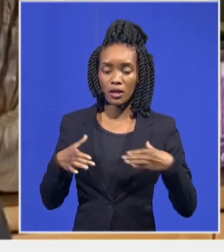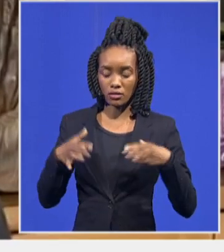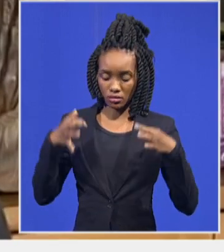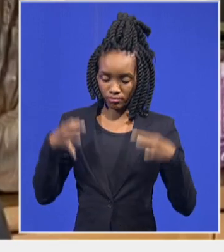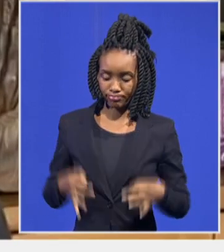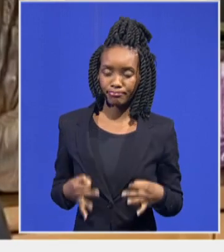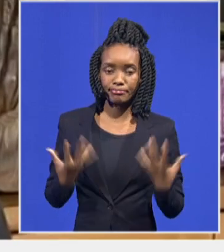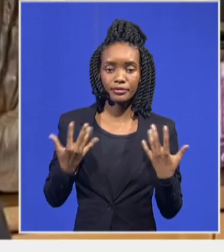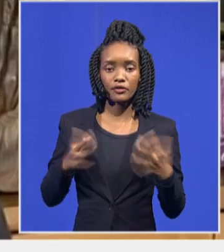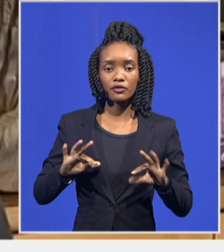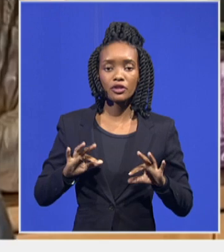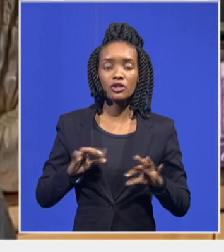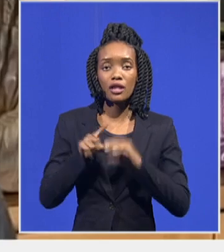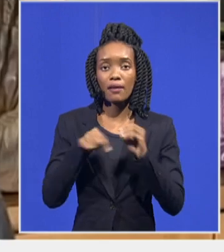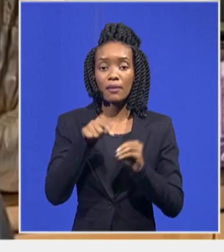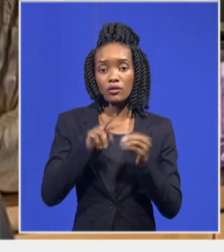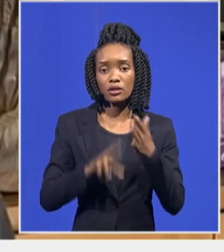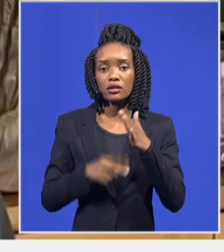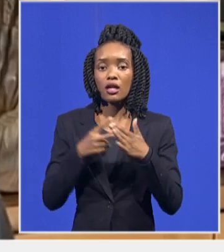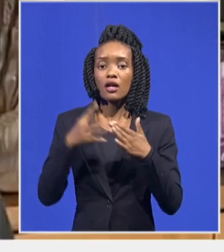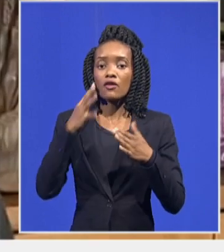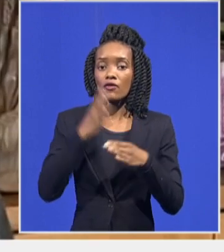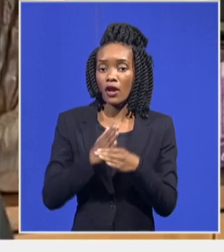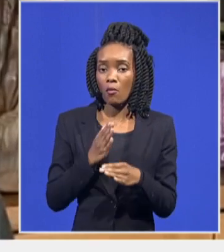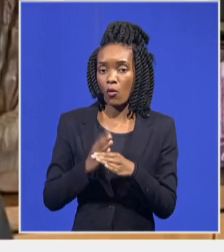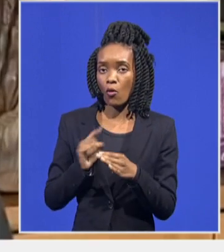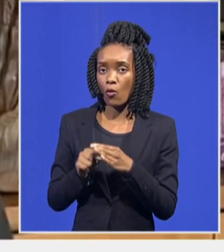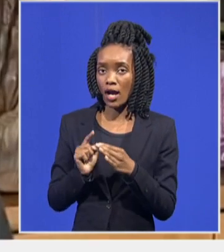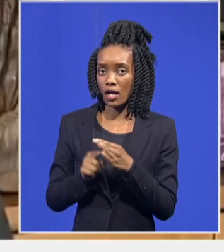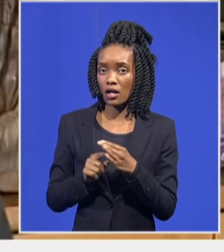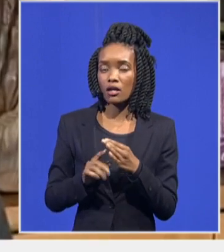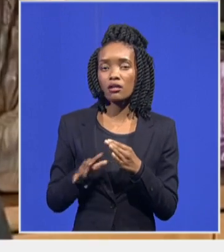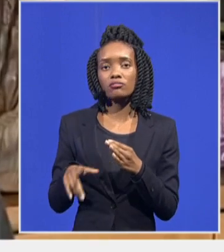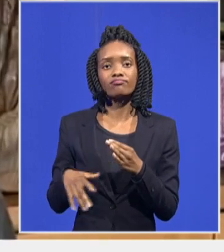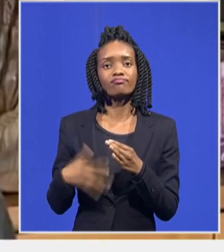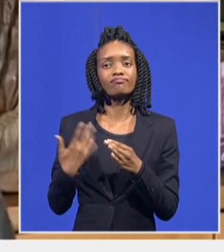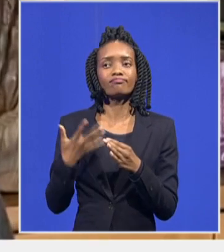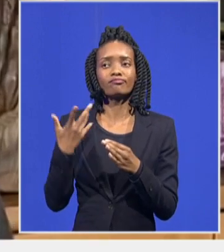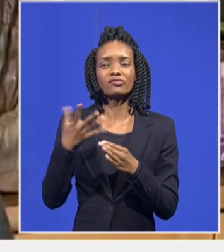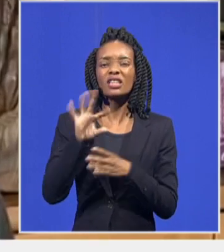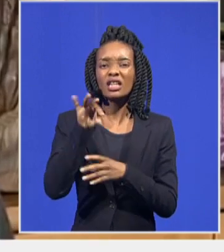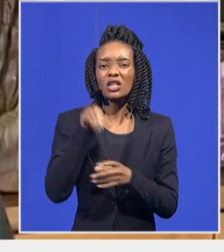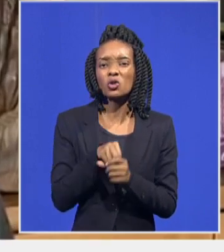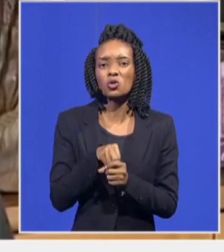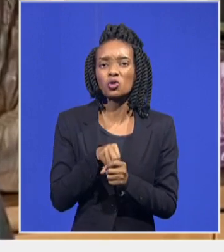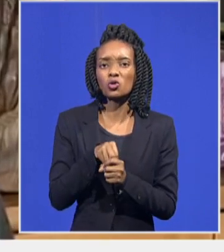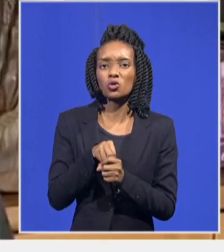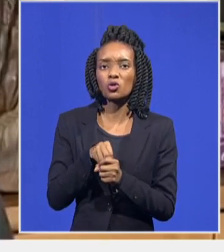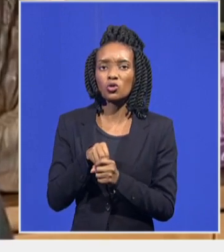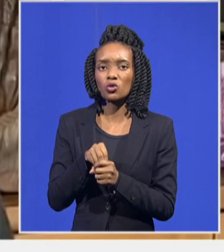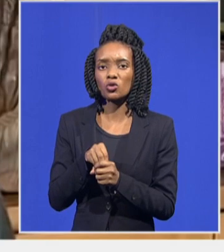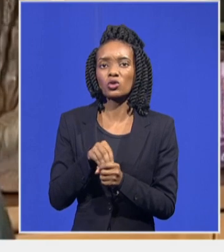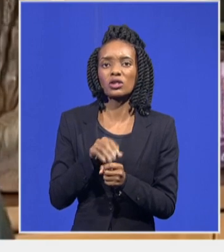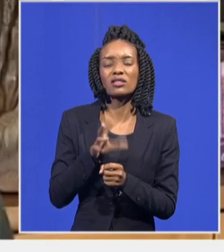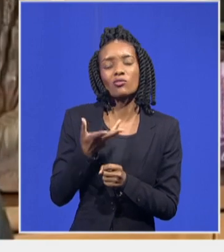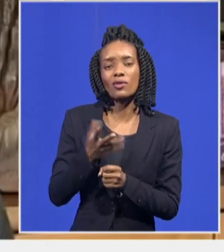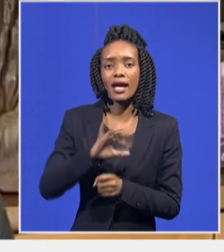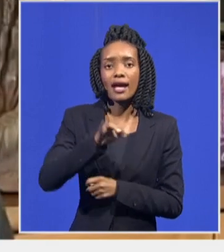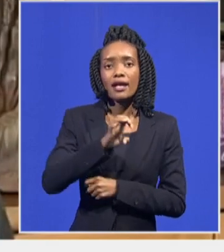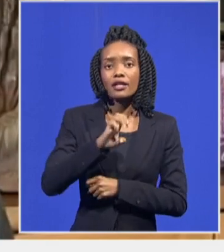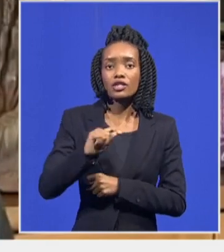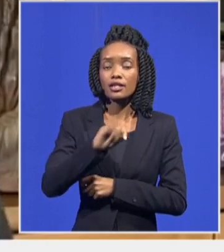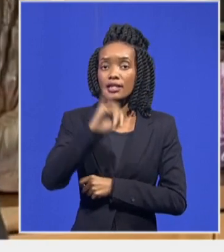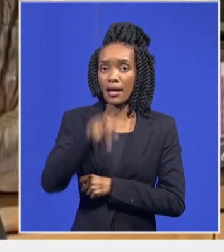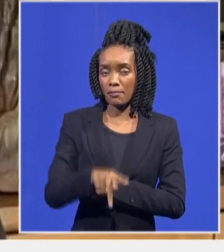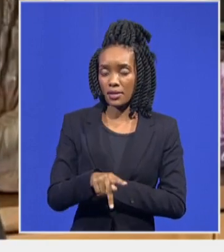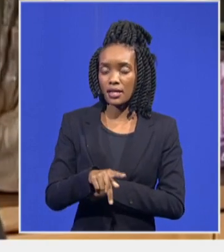related to the just transition framework, that framework as a whole included, therefore, in that would be the JET IP would have to